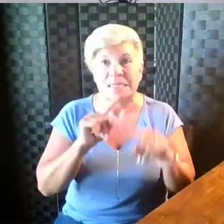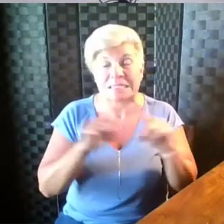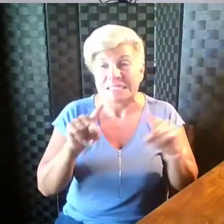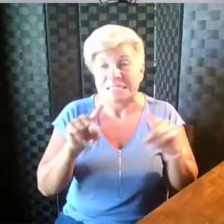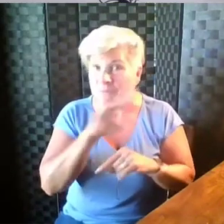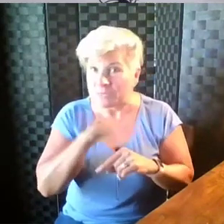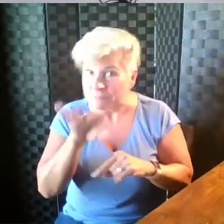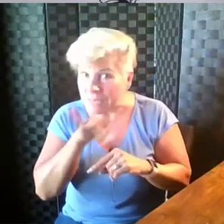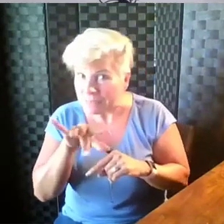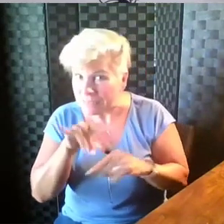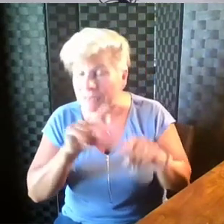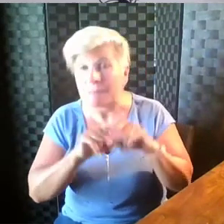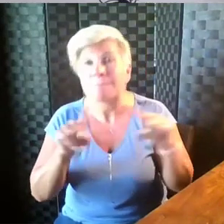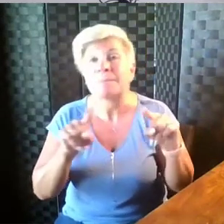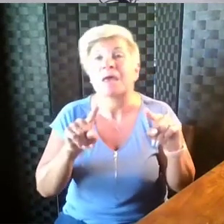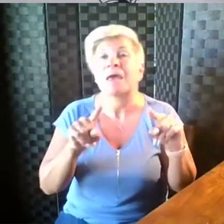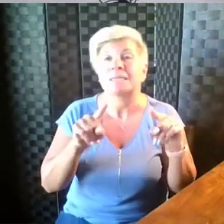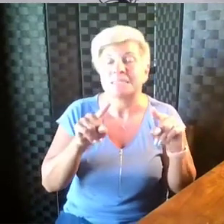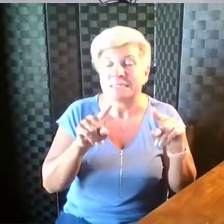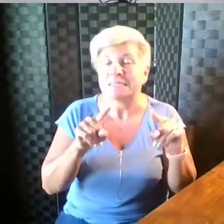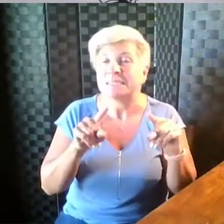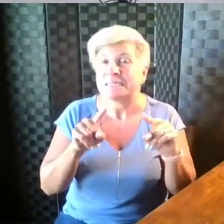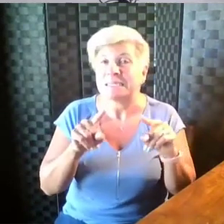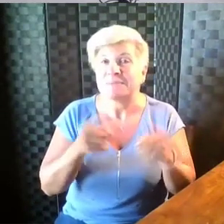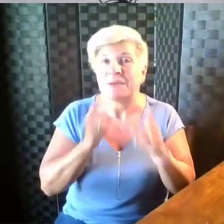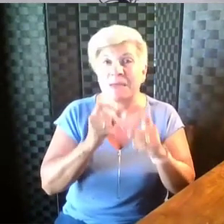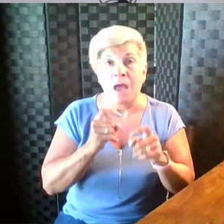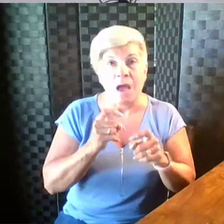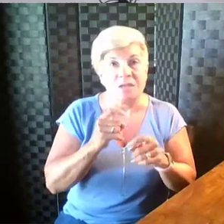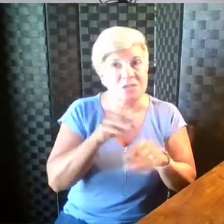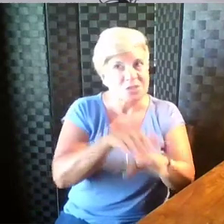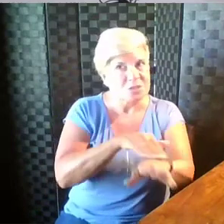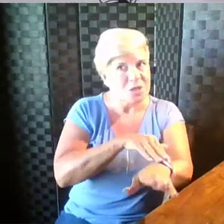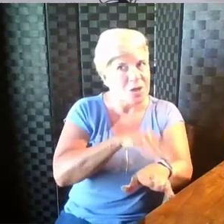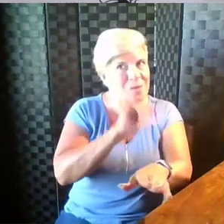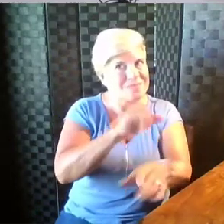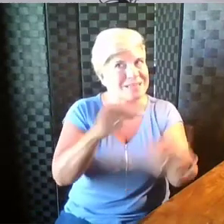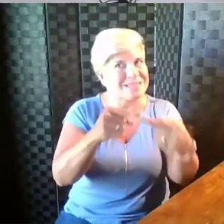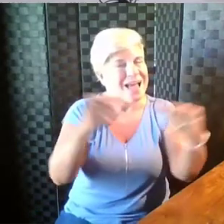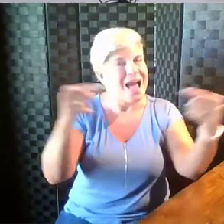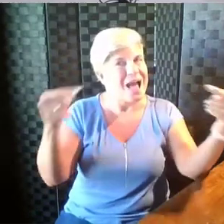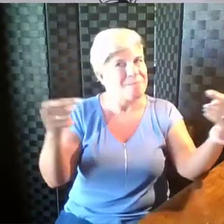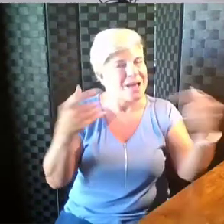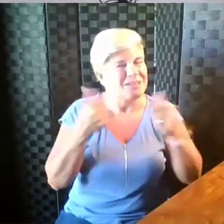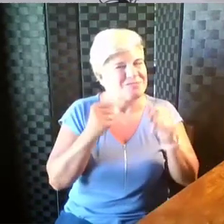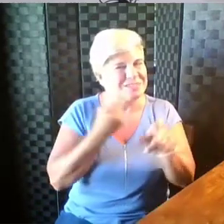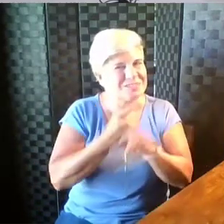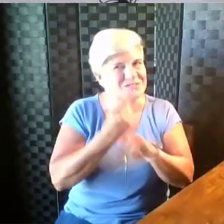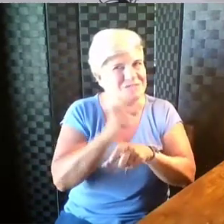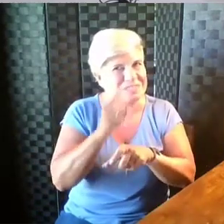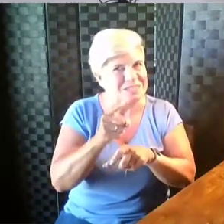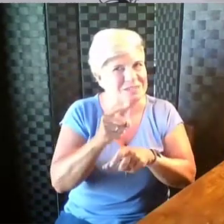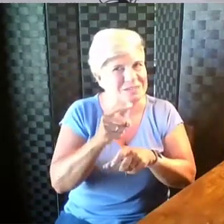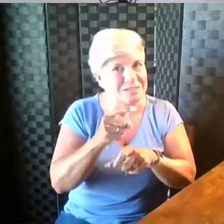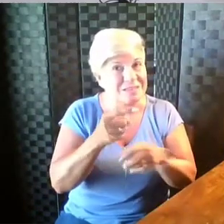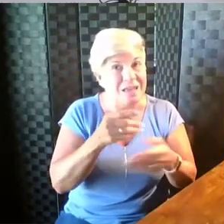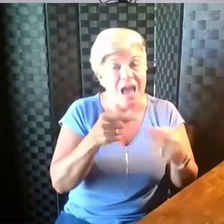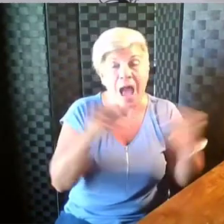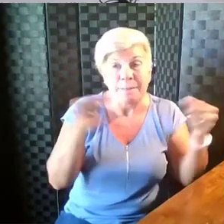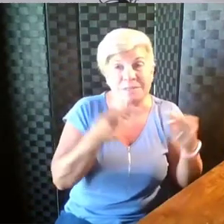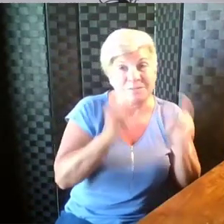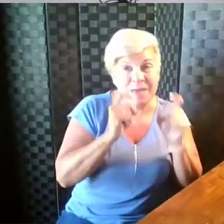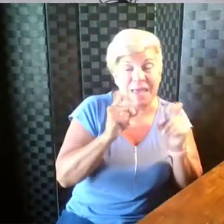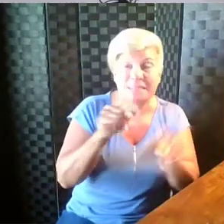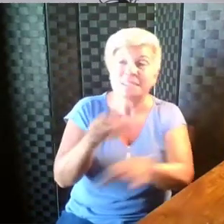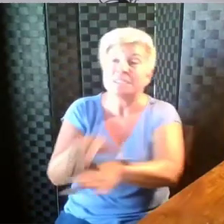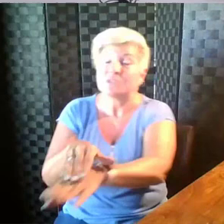talked about antonyms, and antonyms, remember, are opposites, and the opposite of fast is slow. But today we're looking at